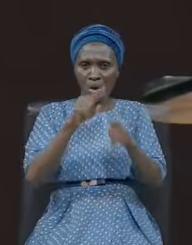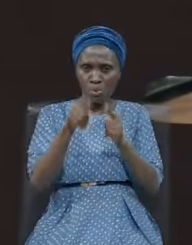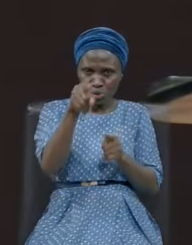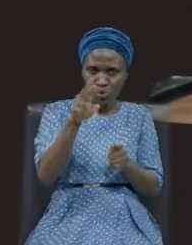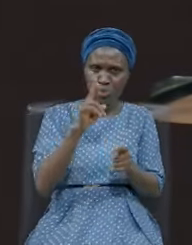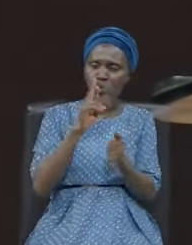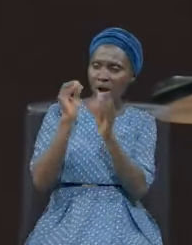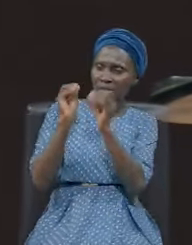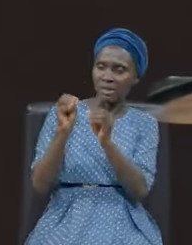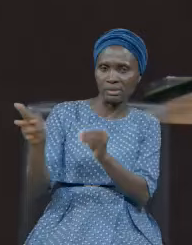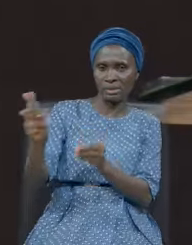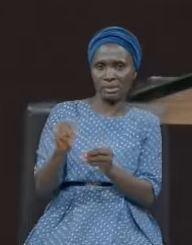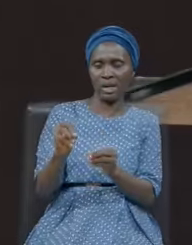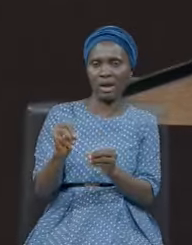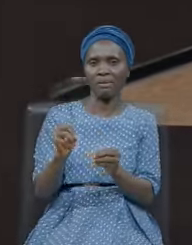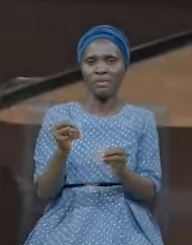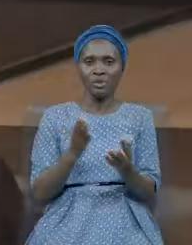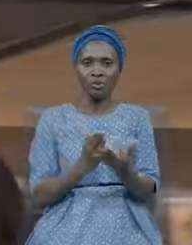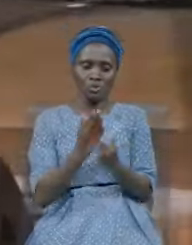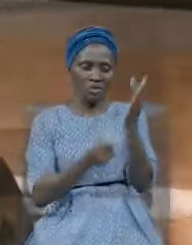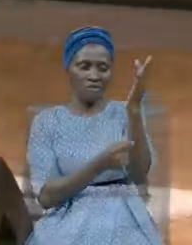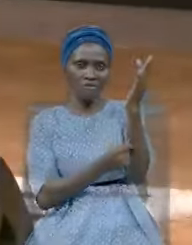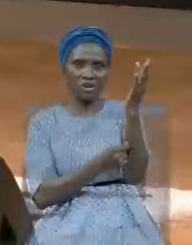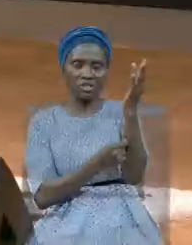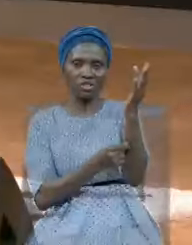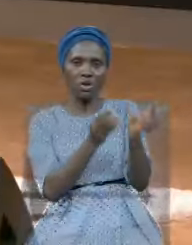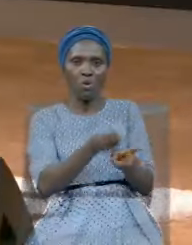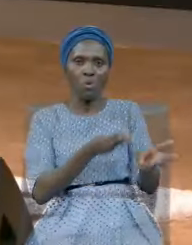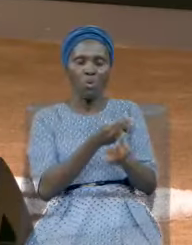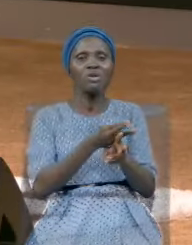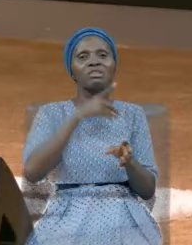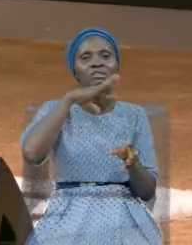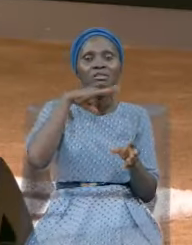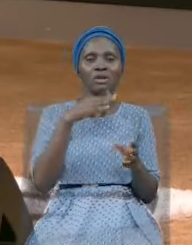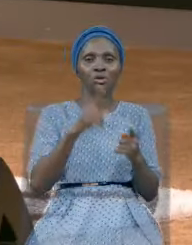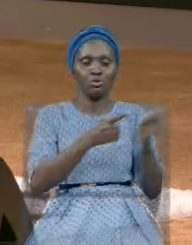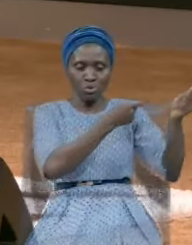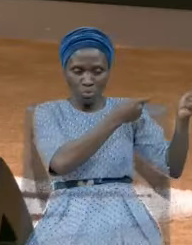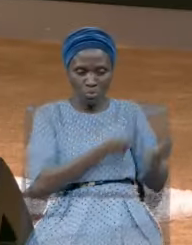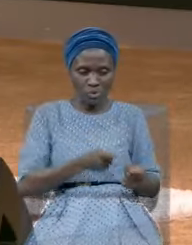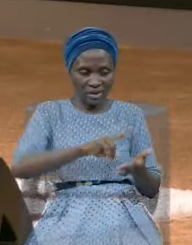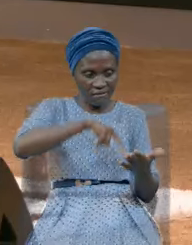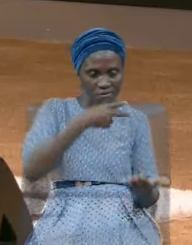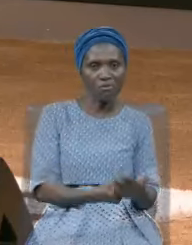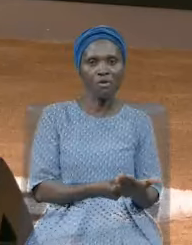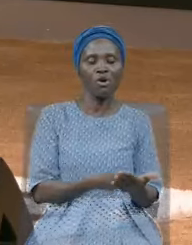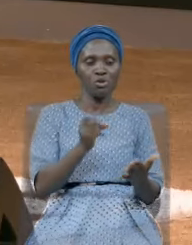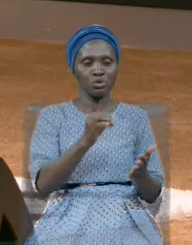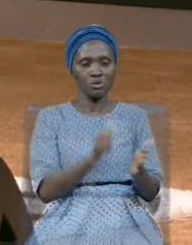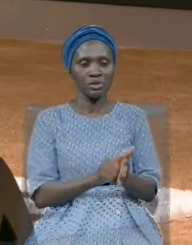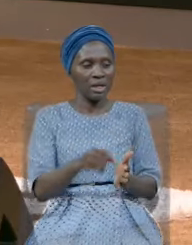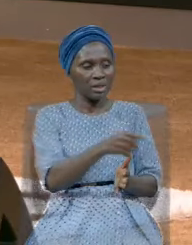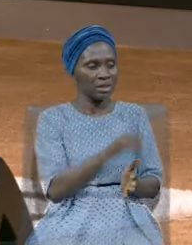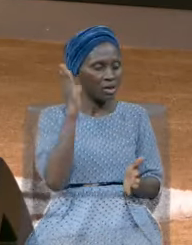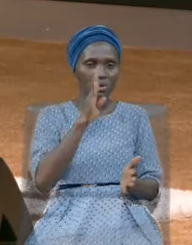anatomy, that you'll be pulling them down, they will be unrighteous. We're not working together